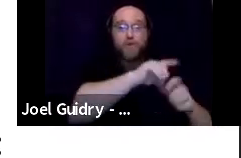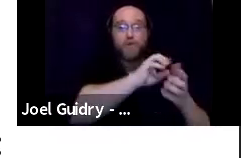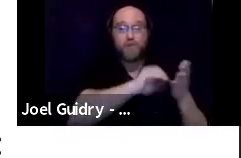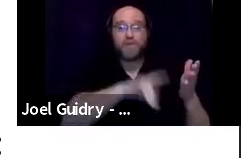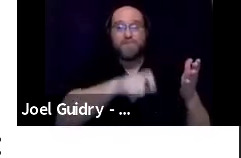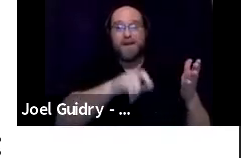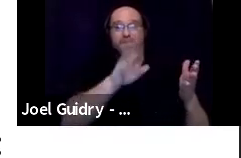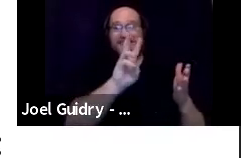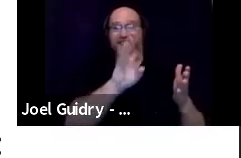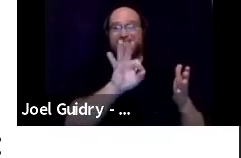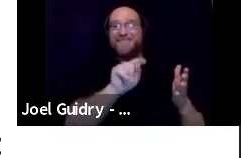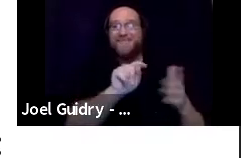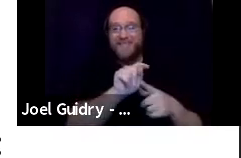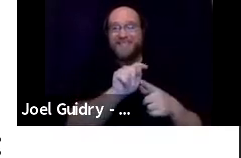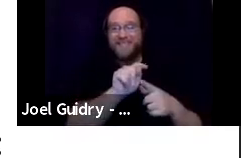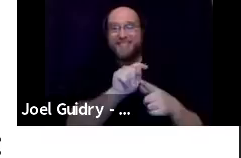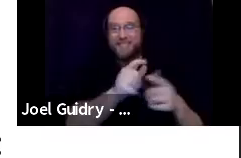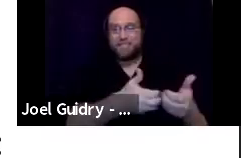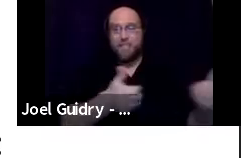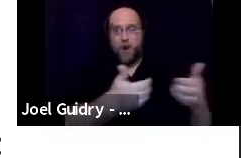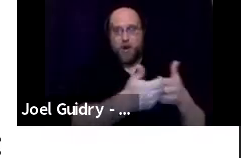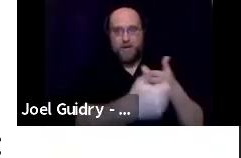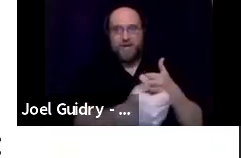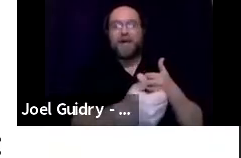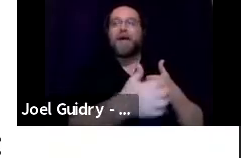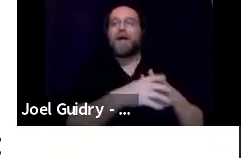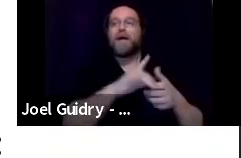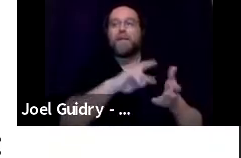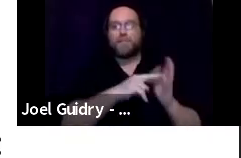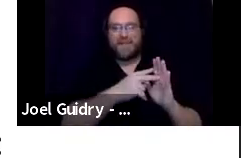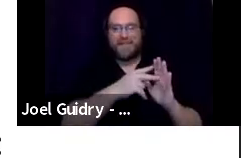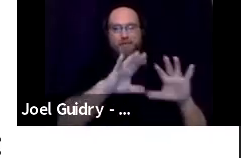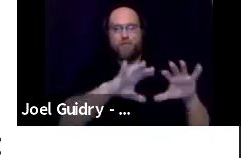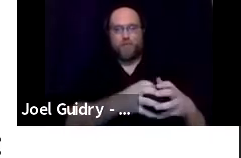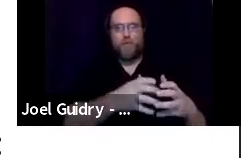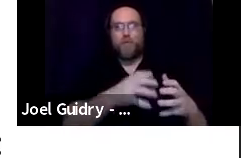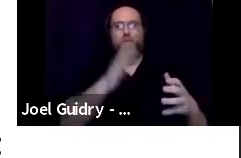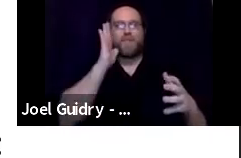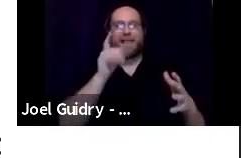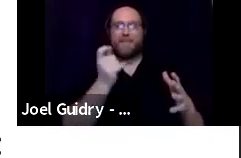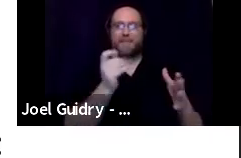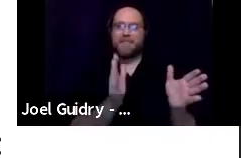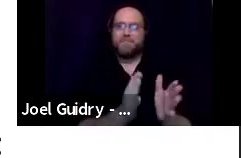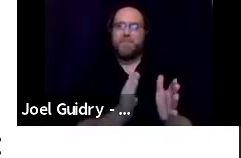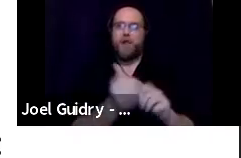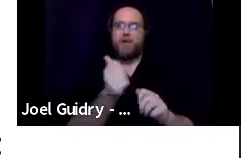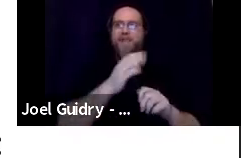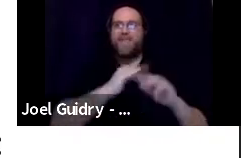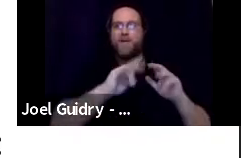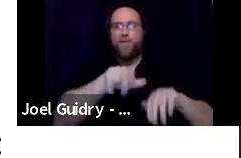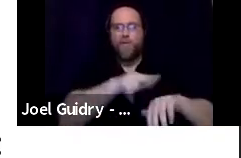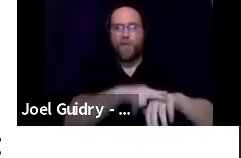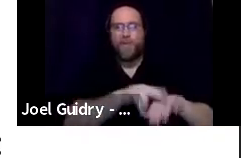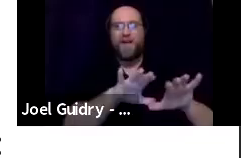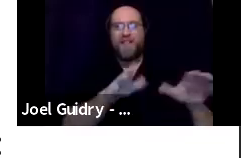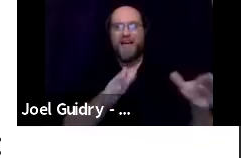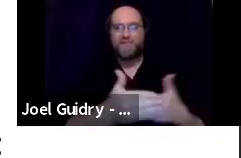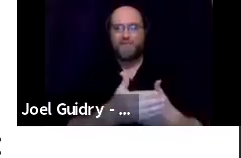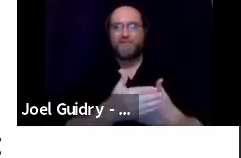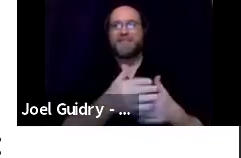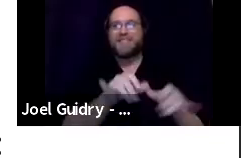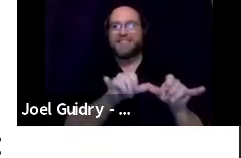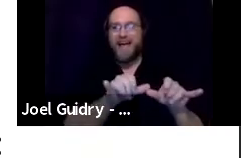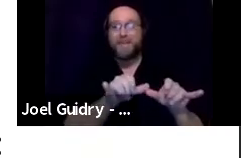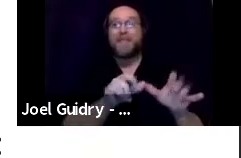be somewhat smaller than the normal classroom size. And those students might at times have to move